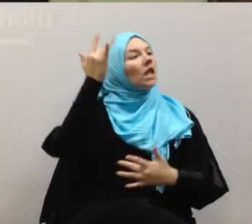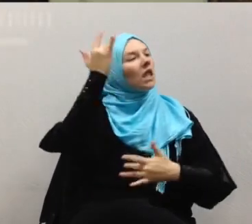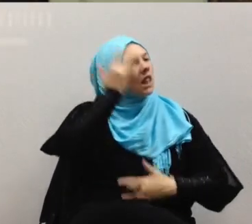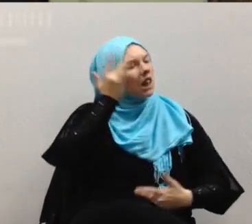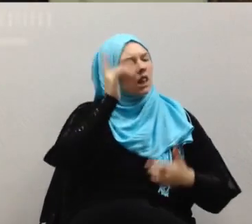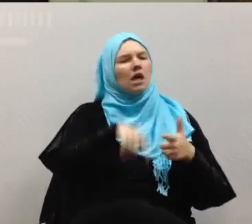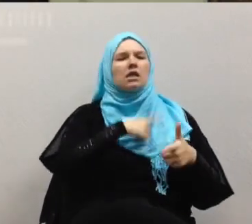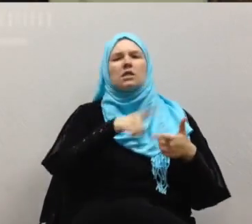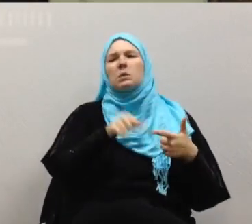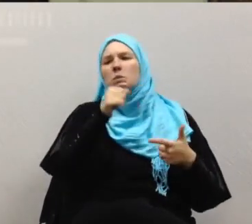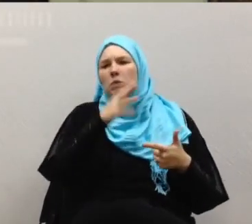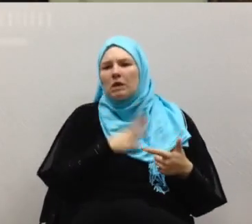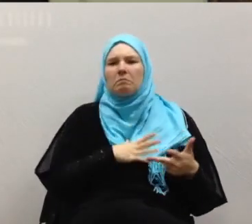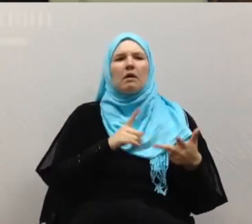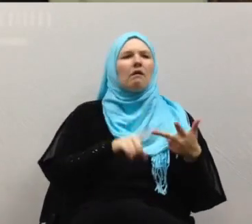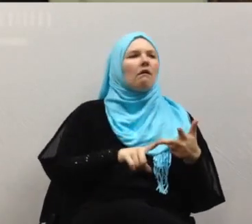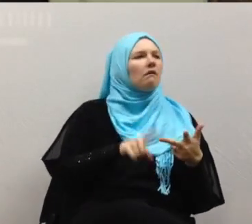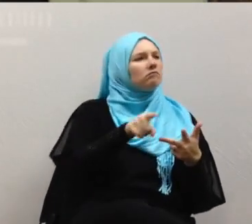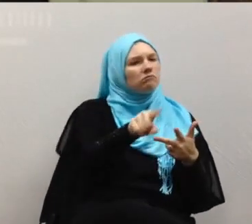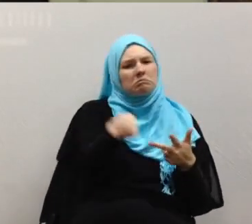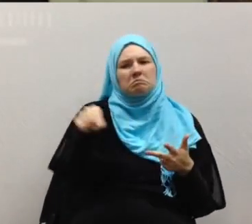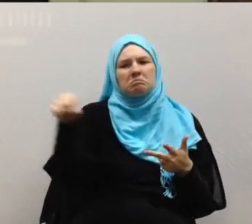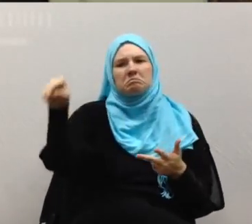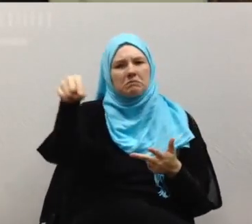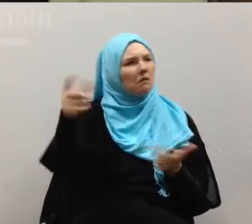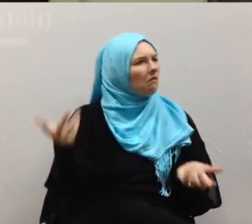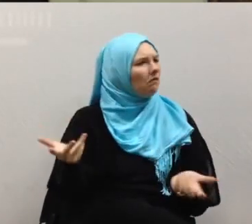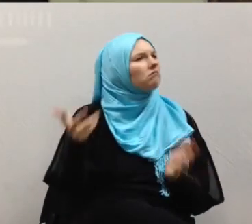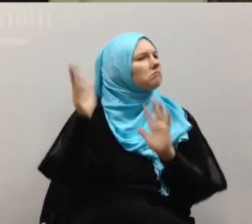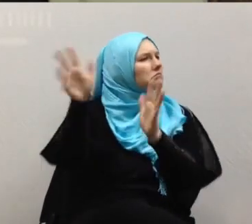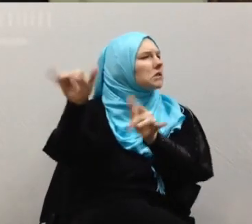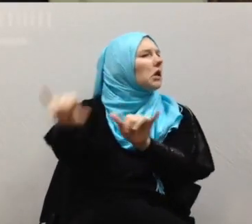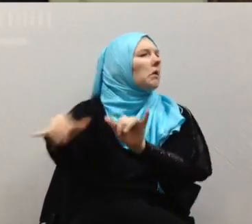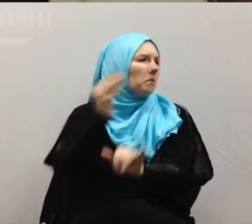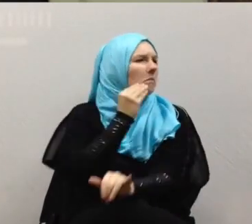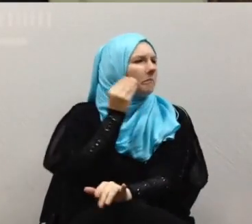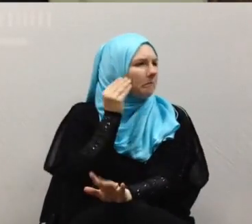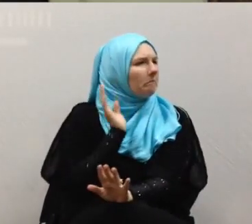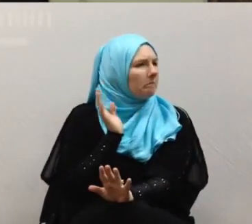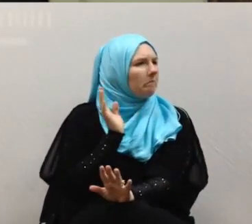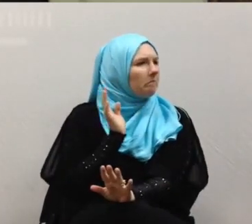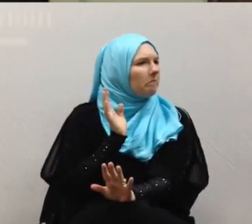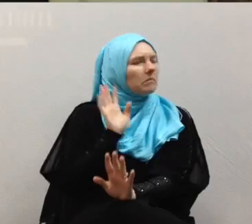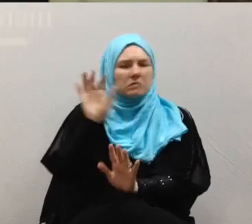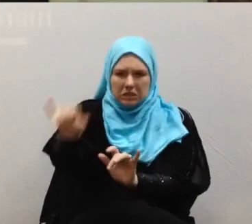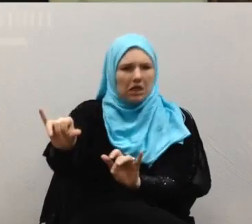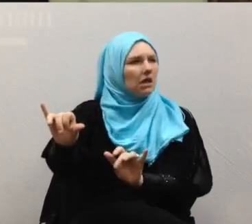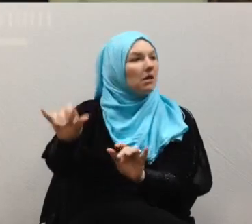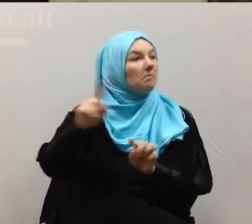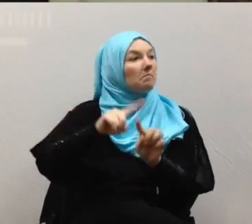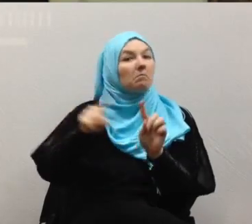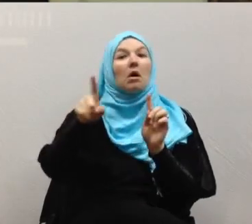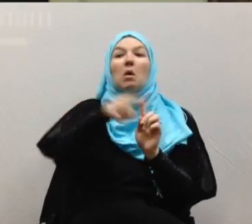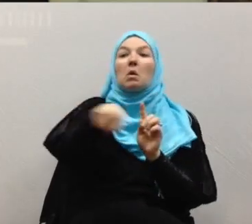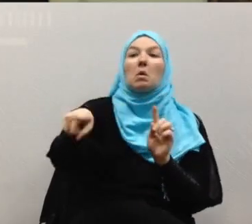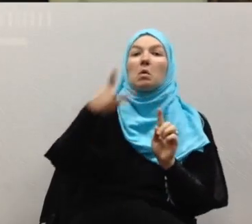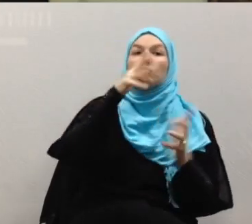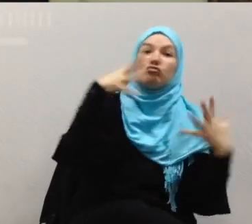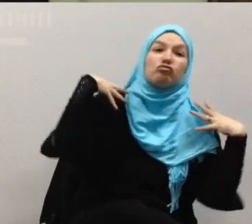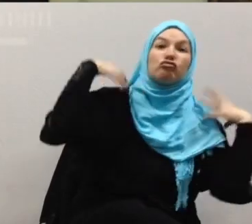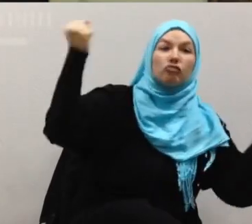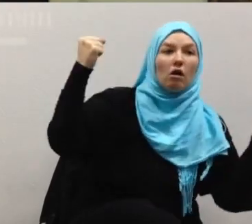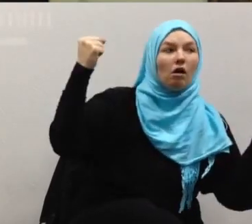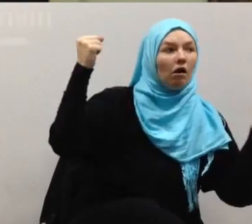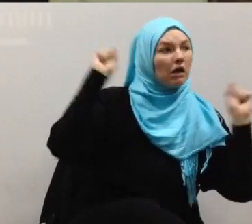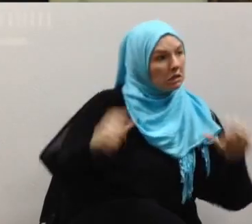Messenger, He will admit him to gardens beneath which rivers flow. But whoever turns away, He will punish him, Allah